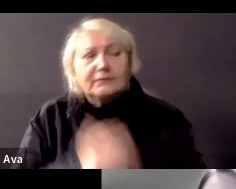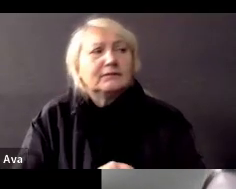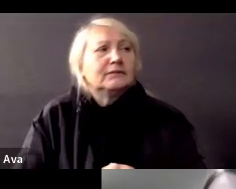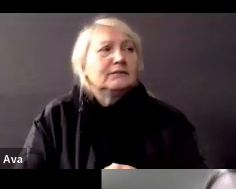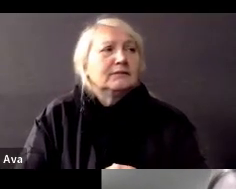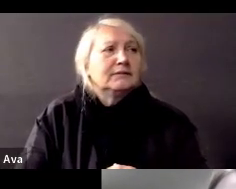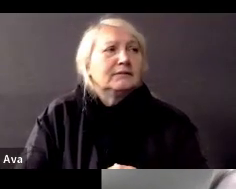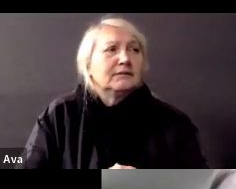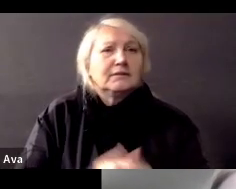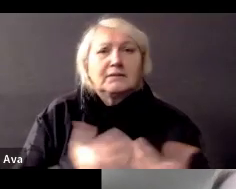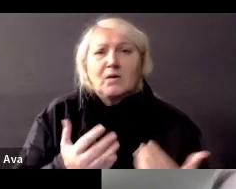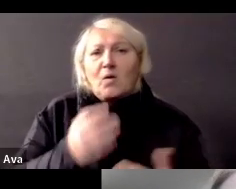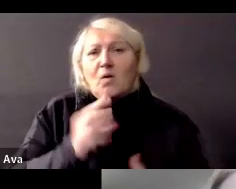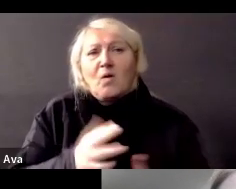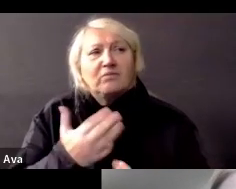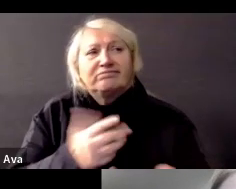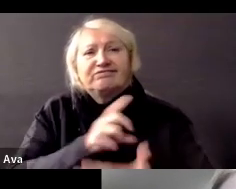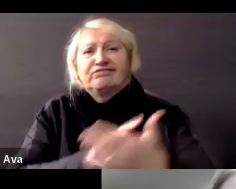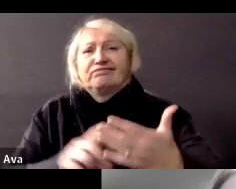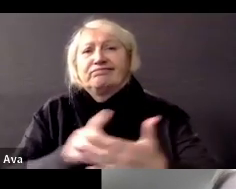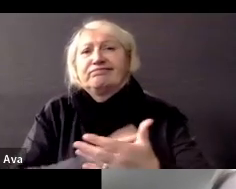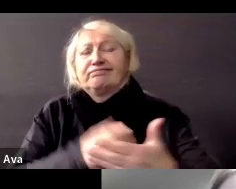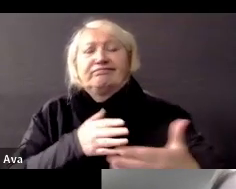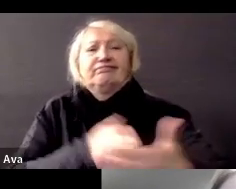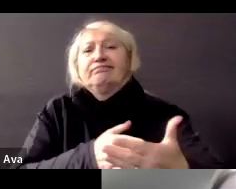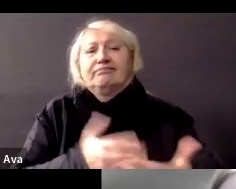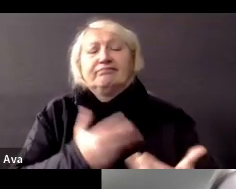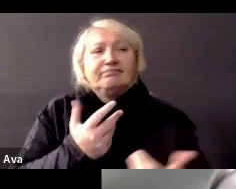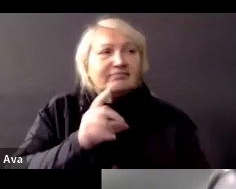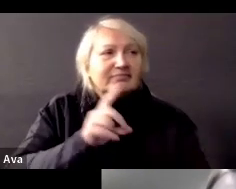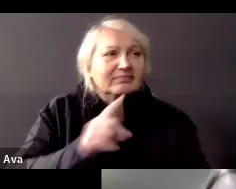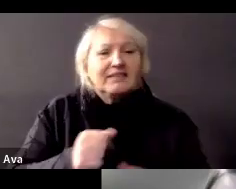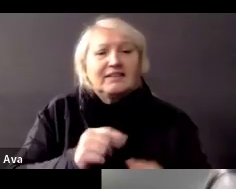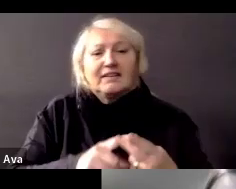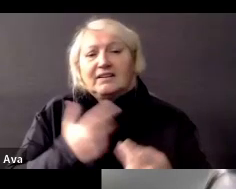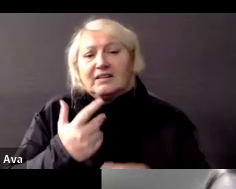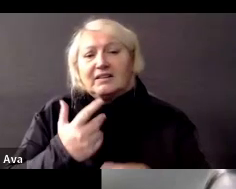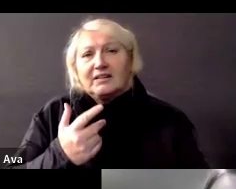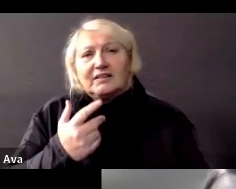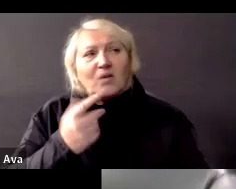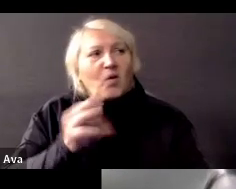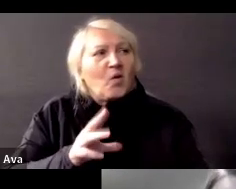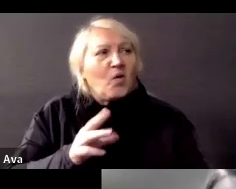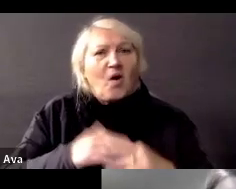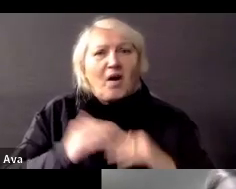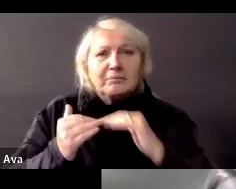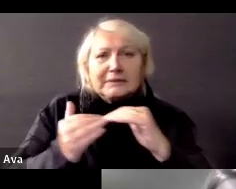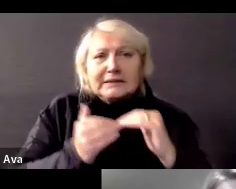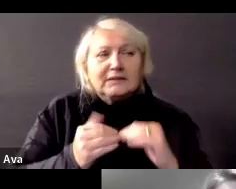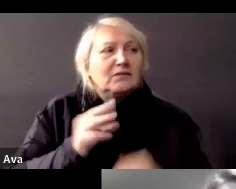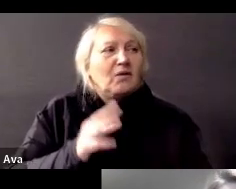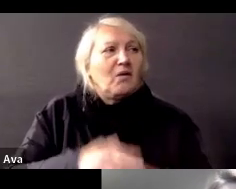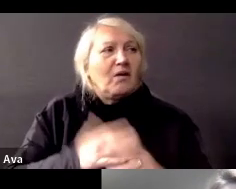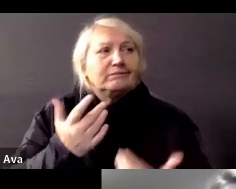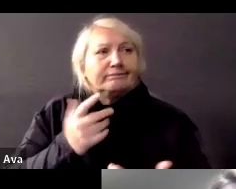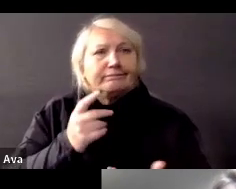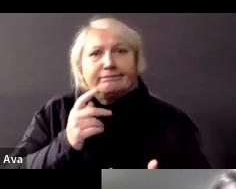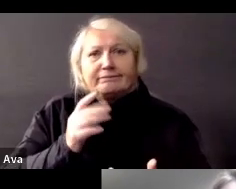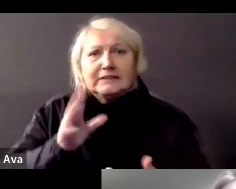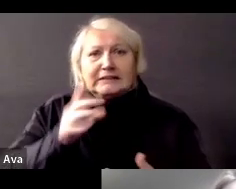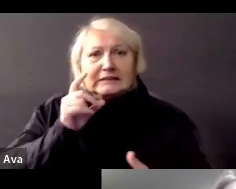basis of disability, gender identity, or sexual orientation. These things are going around the world, and